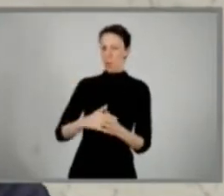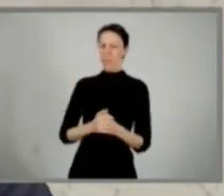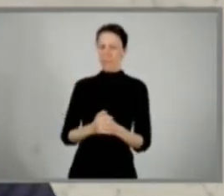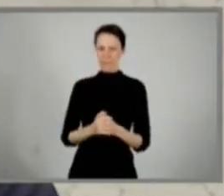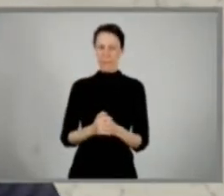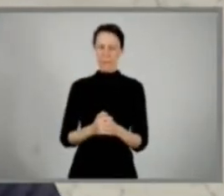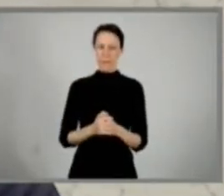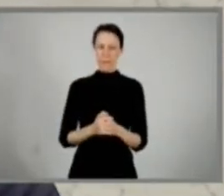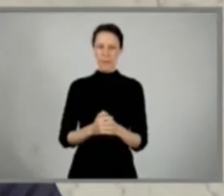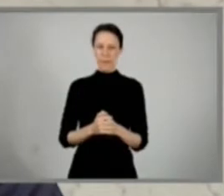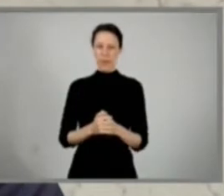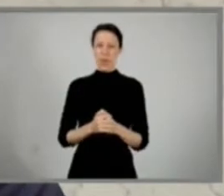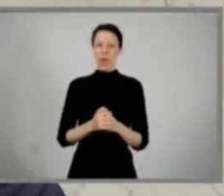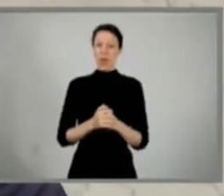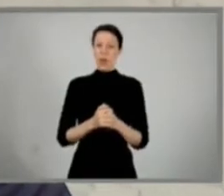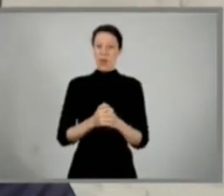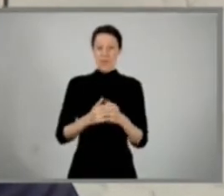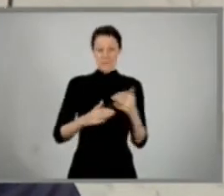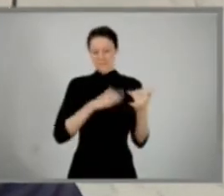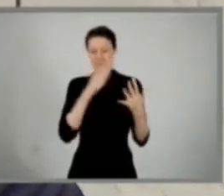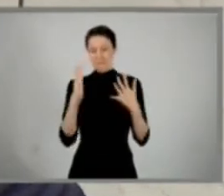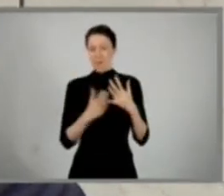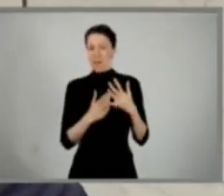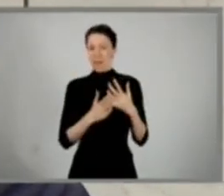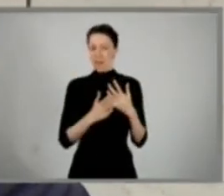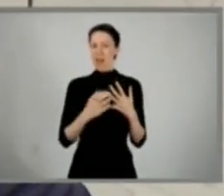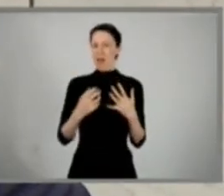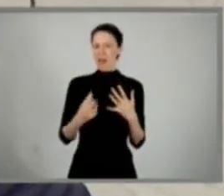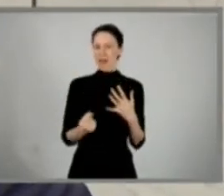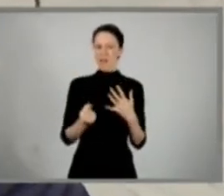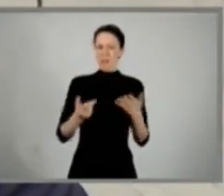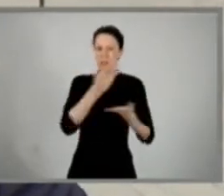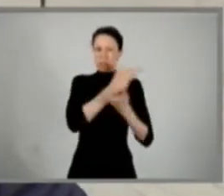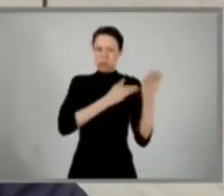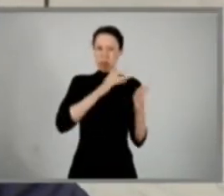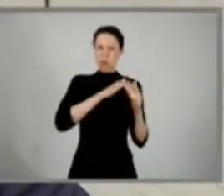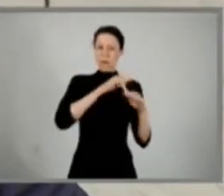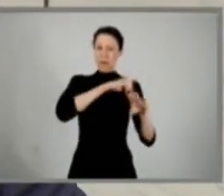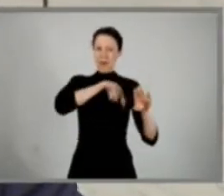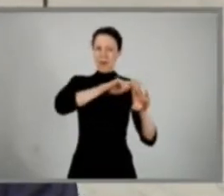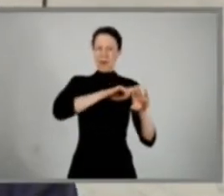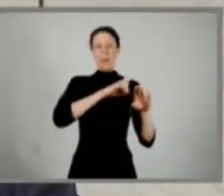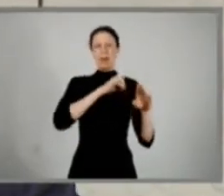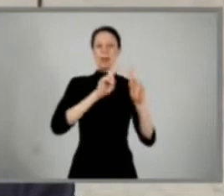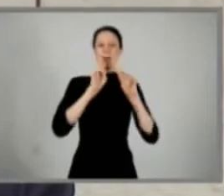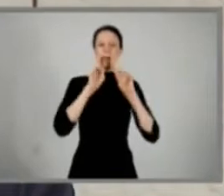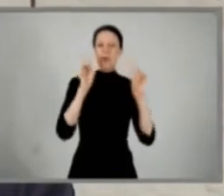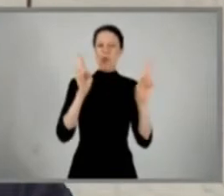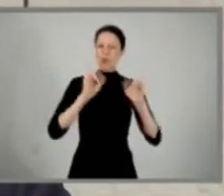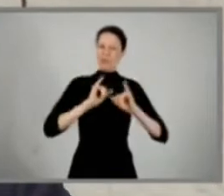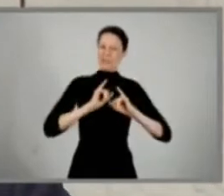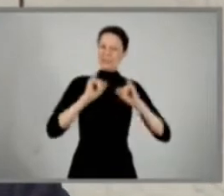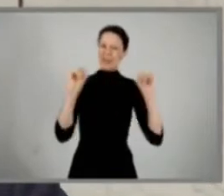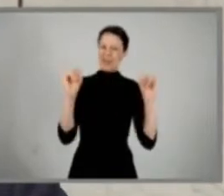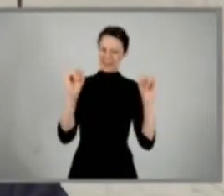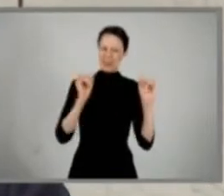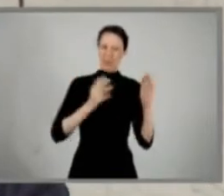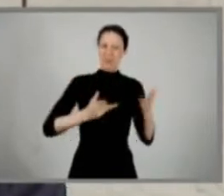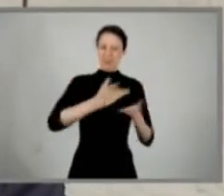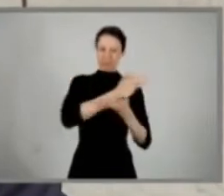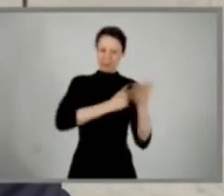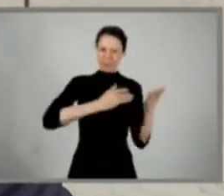natural disaster arrangements that were subject to the Royal Commission. I tabled with my colleagues today the Commonwealth's response to that